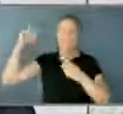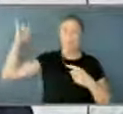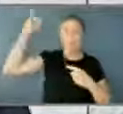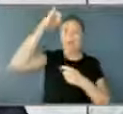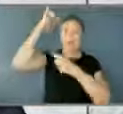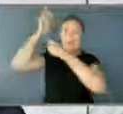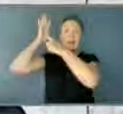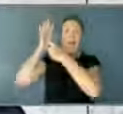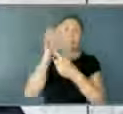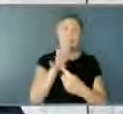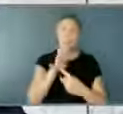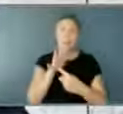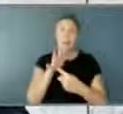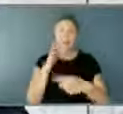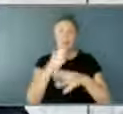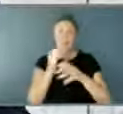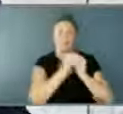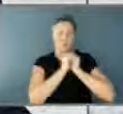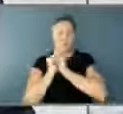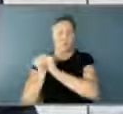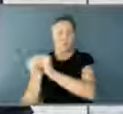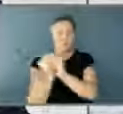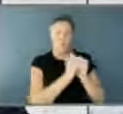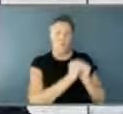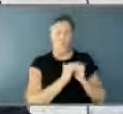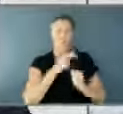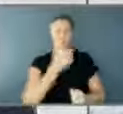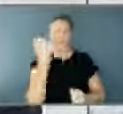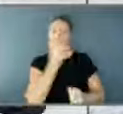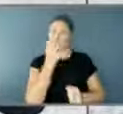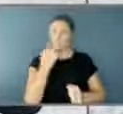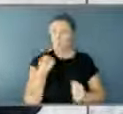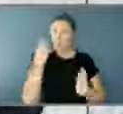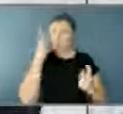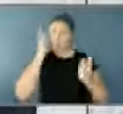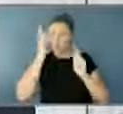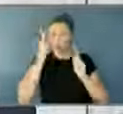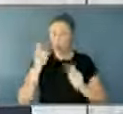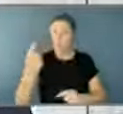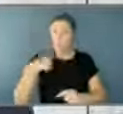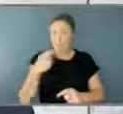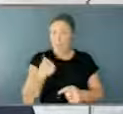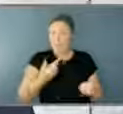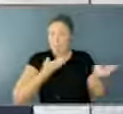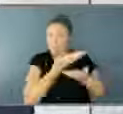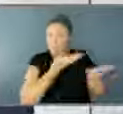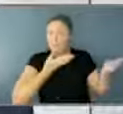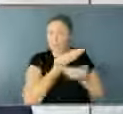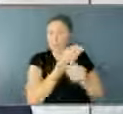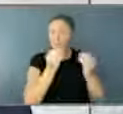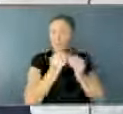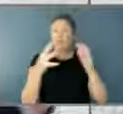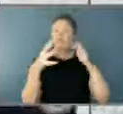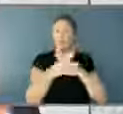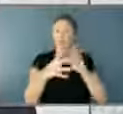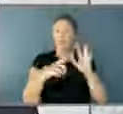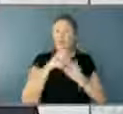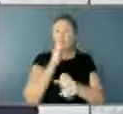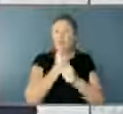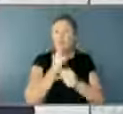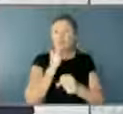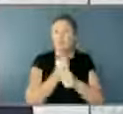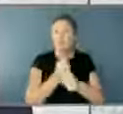remains a concerning situation. We're working closely with the Western Australian Government amongst all of our officials, and